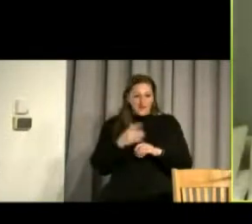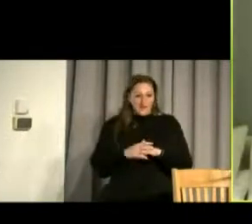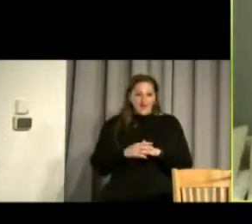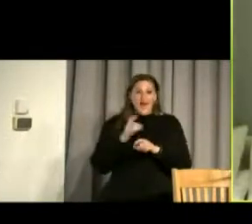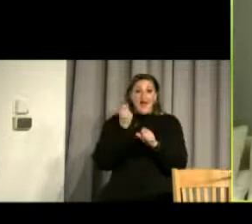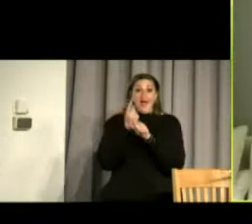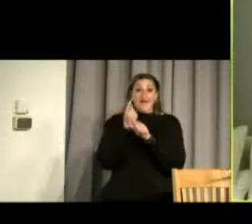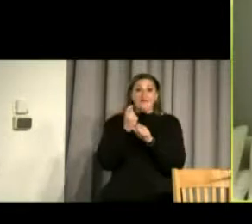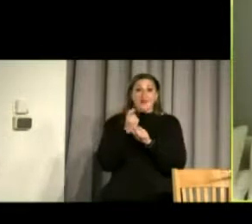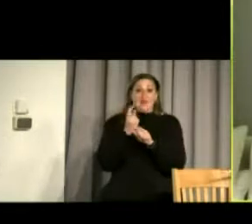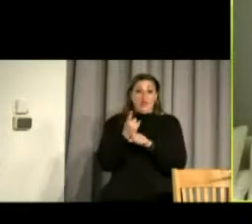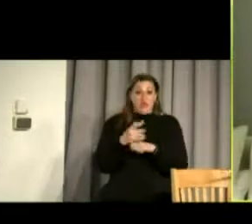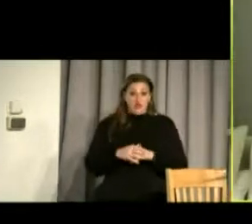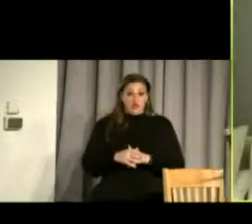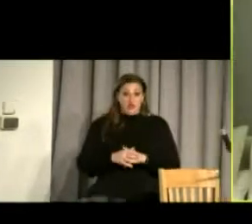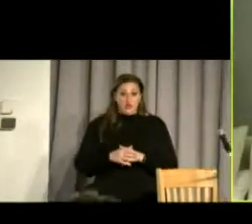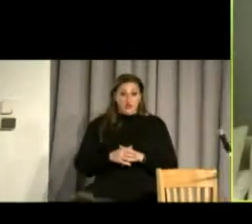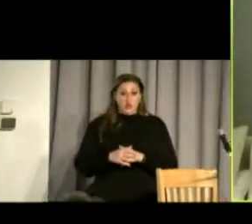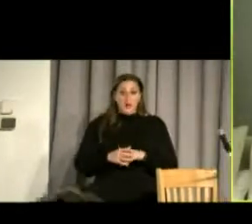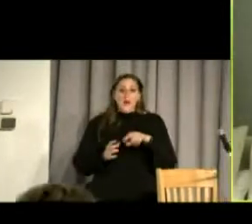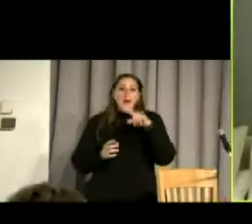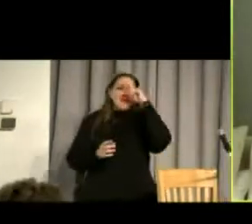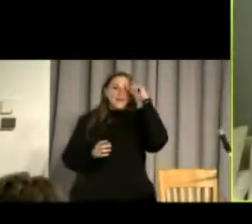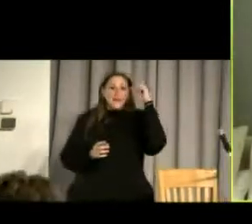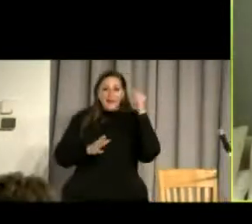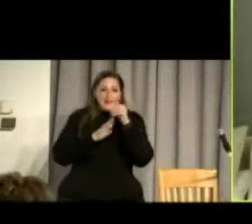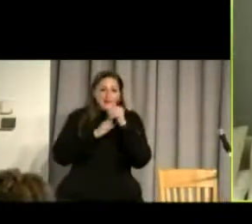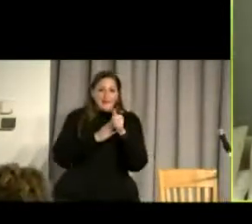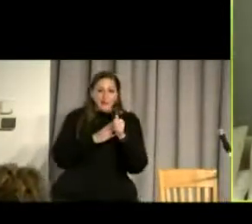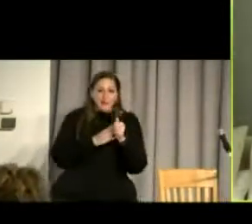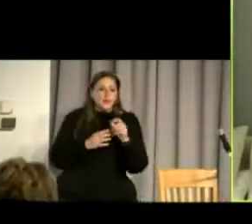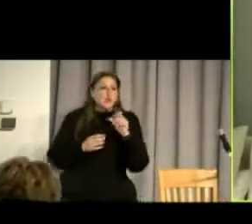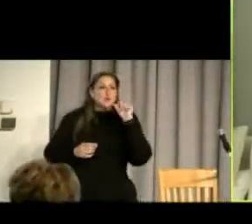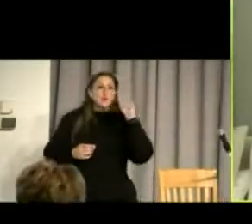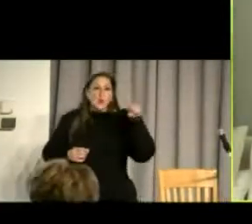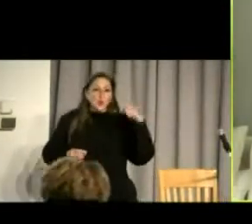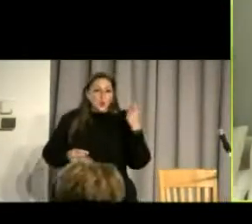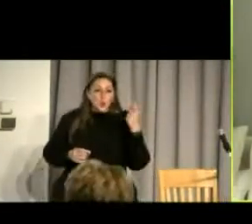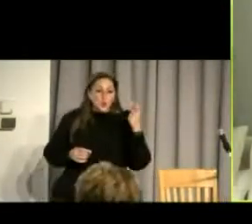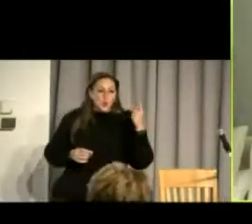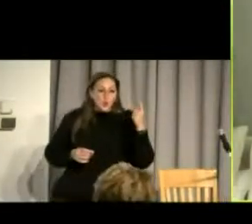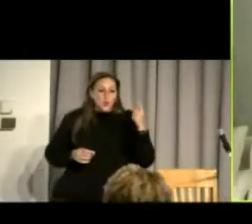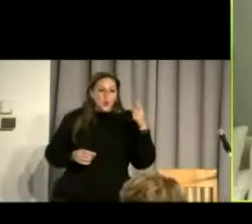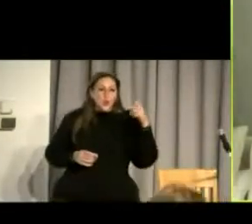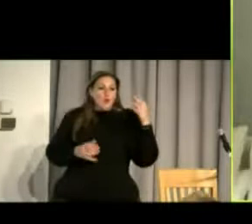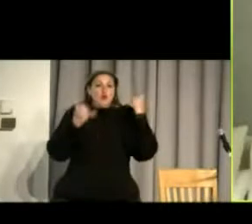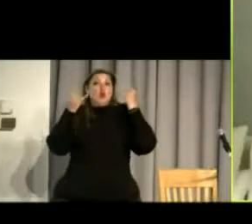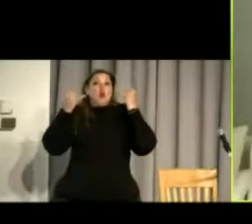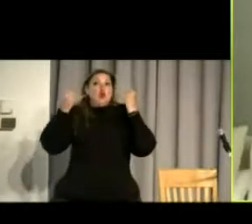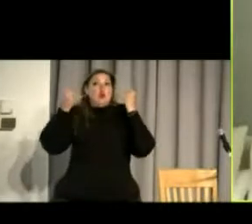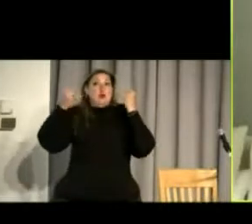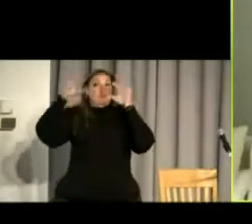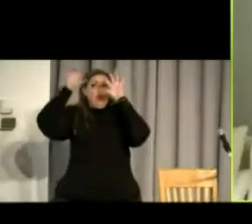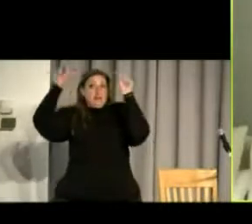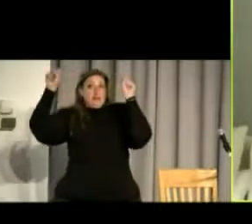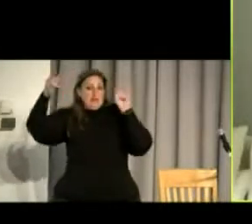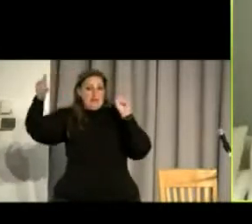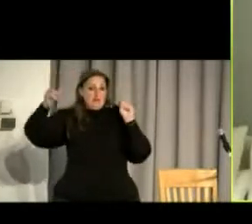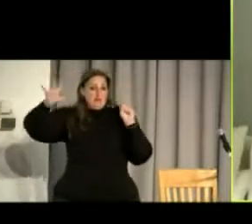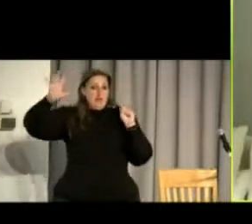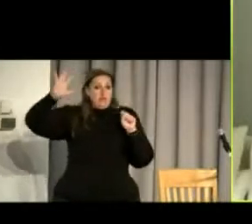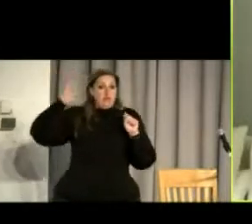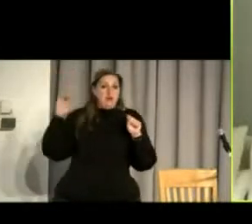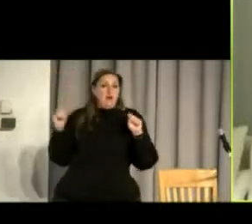Each year, Black leadership, not just including the current administration, but